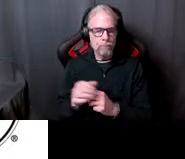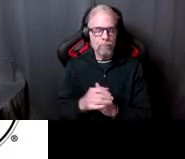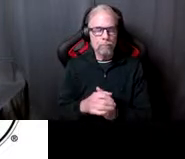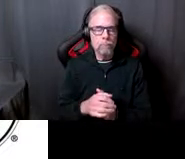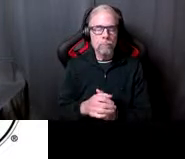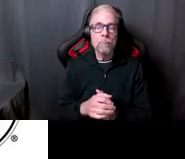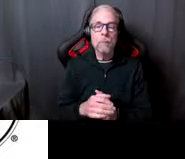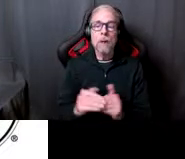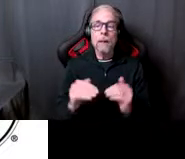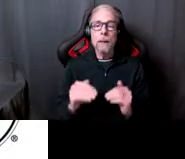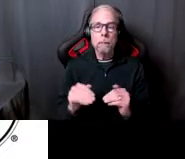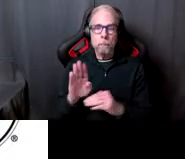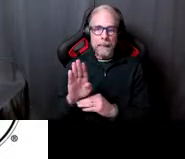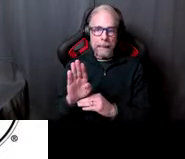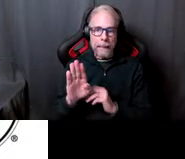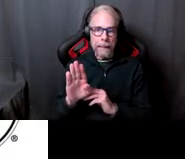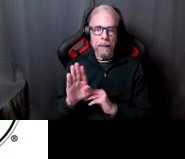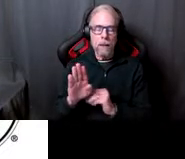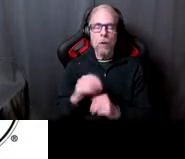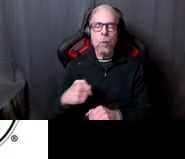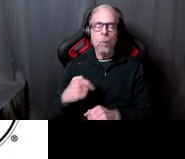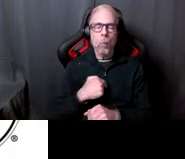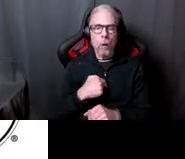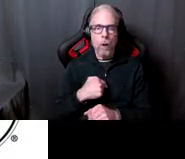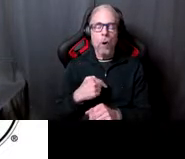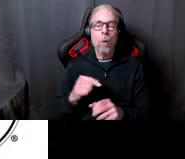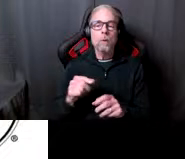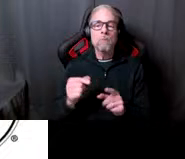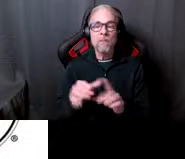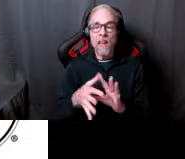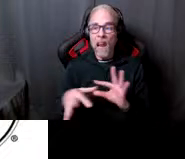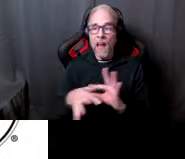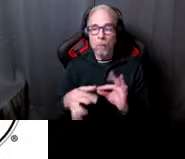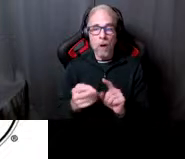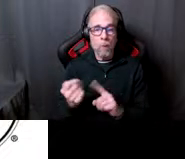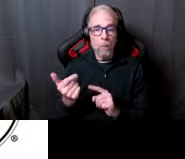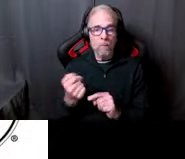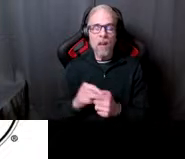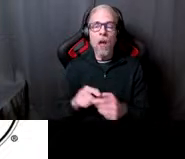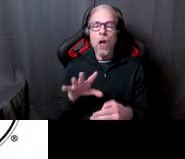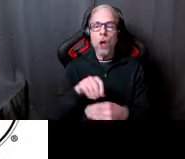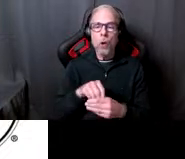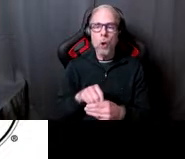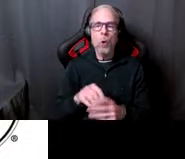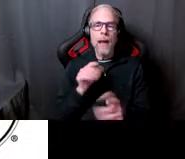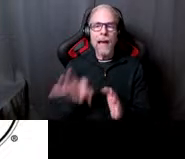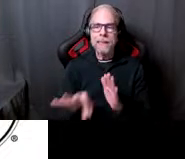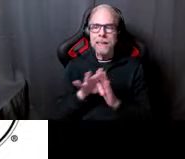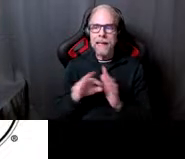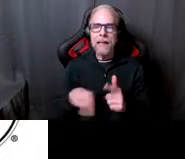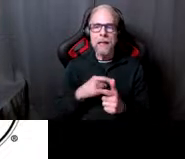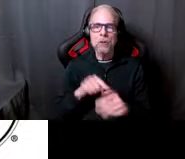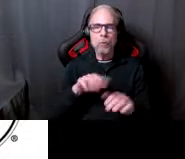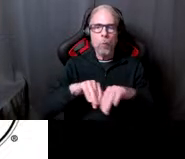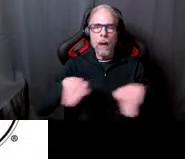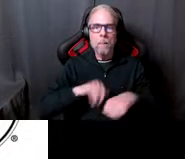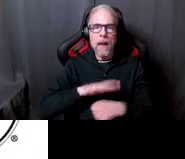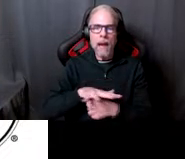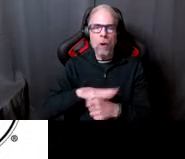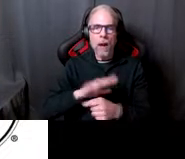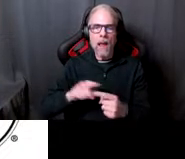In B, we remove the language and just included designated swim areas and their adjacent